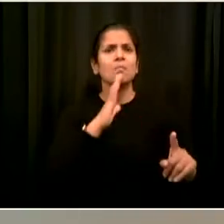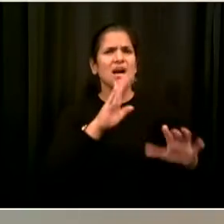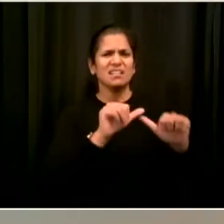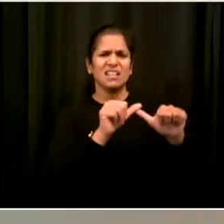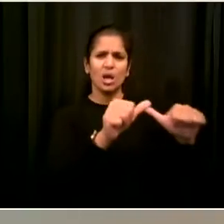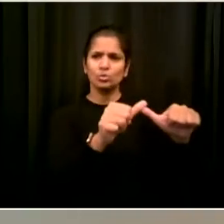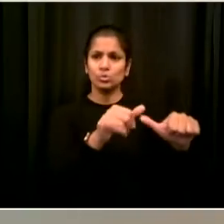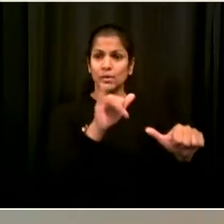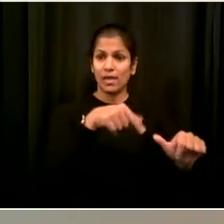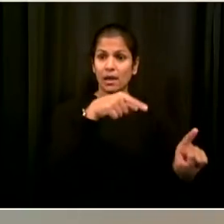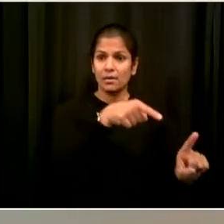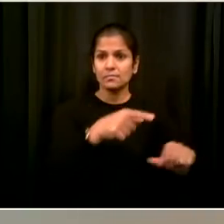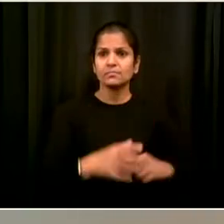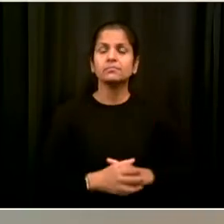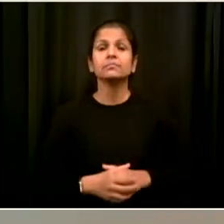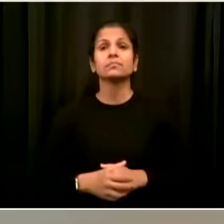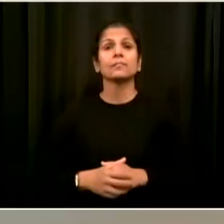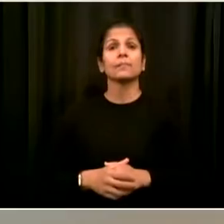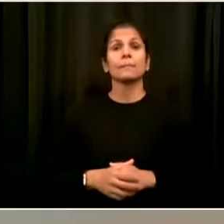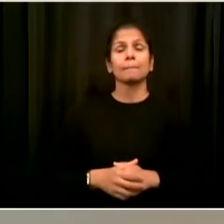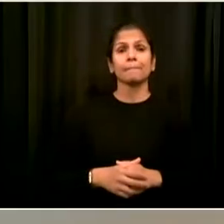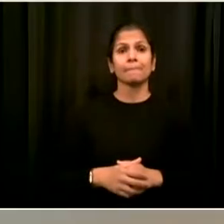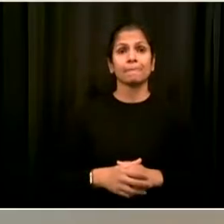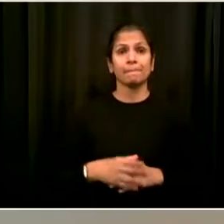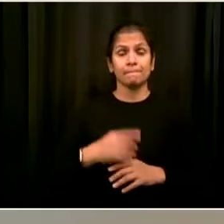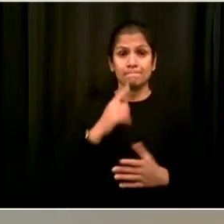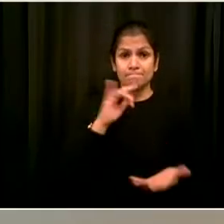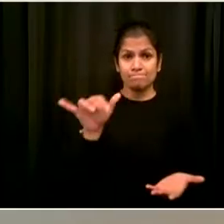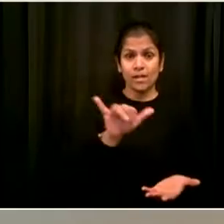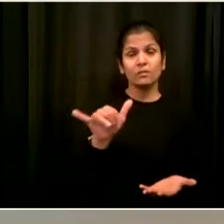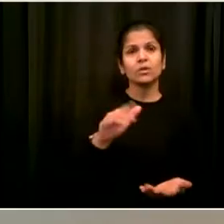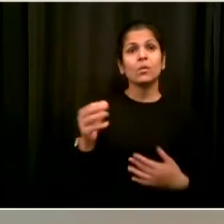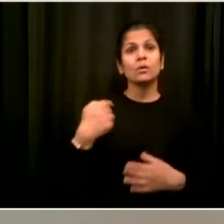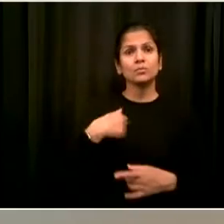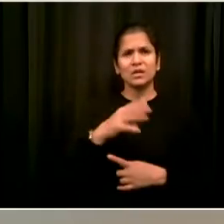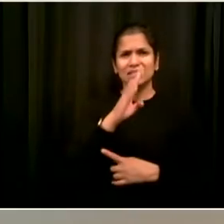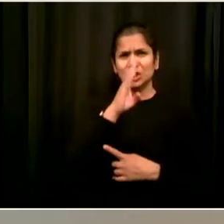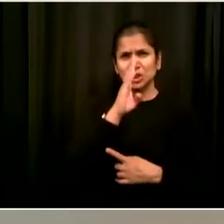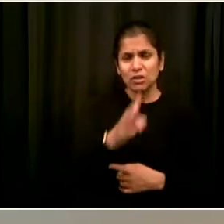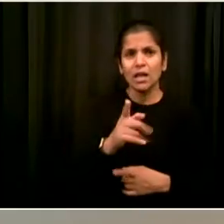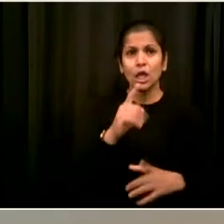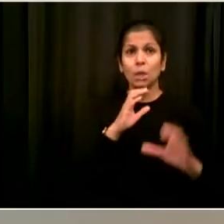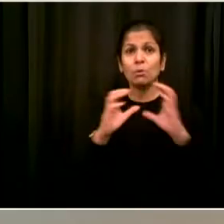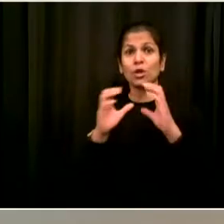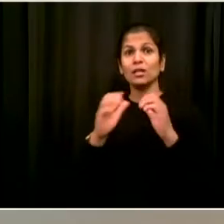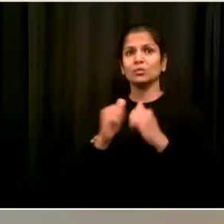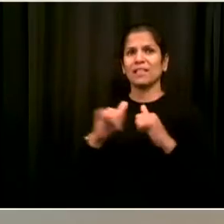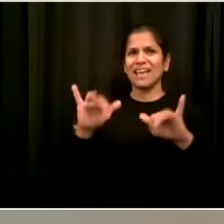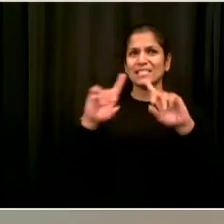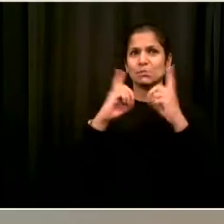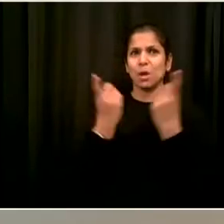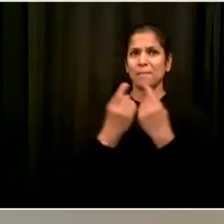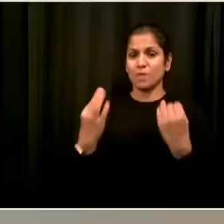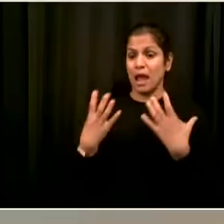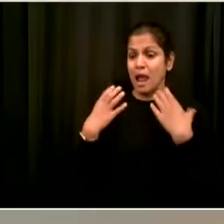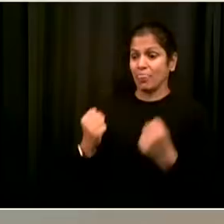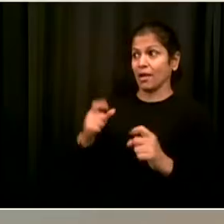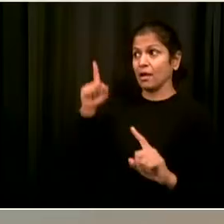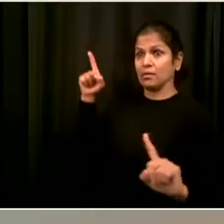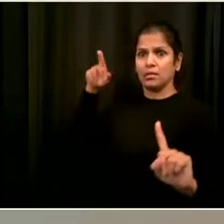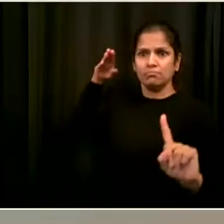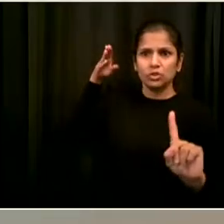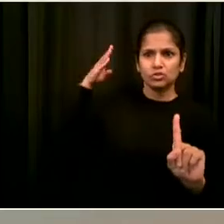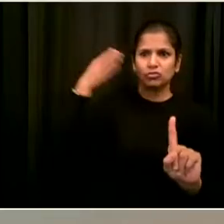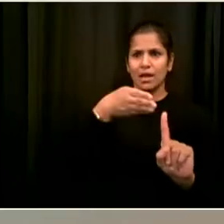line. There will also obviously be direct communication to New Yorkers from the health department, from practitioners. And so we'll be